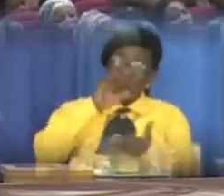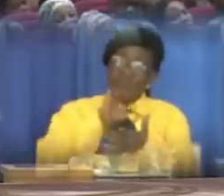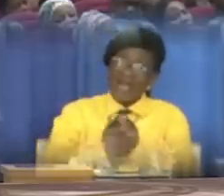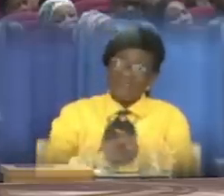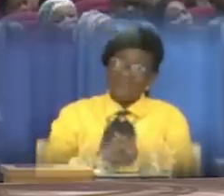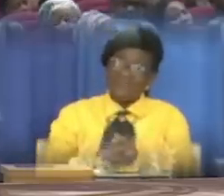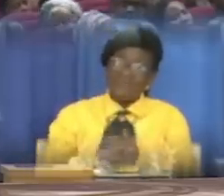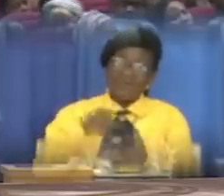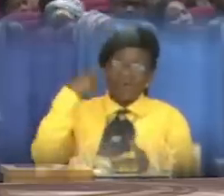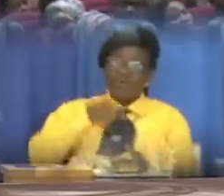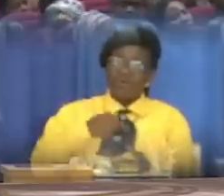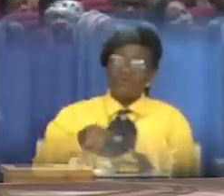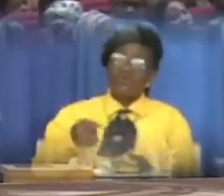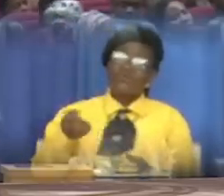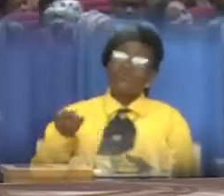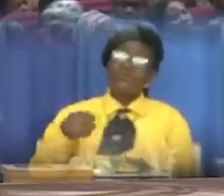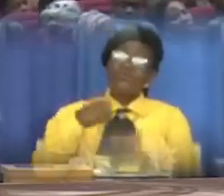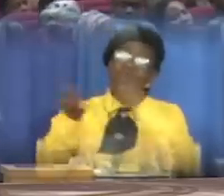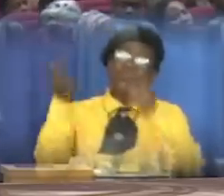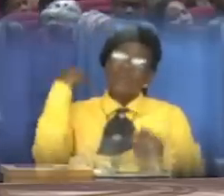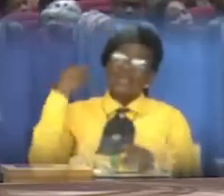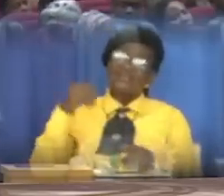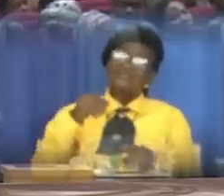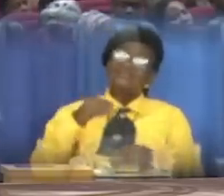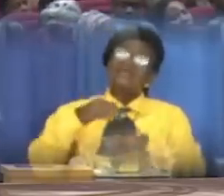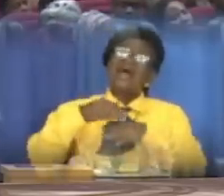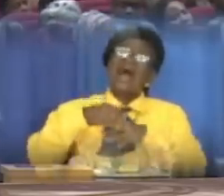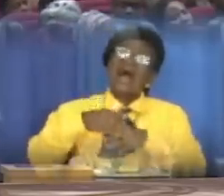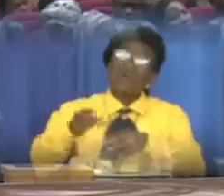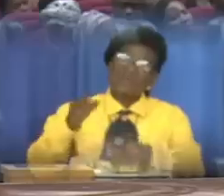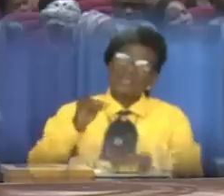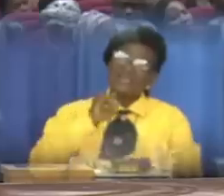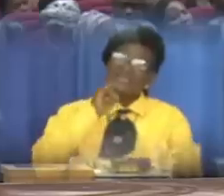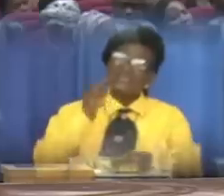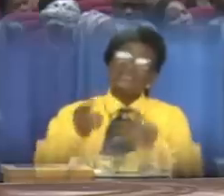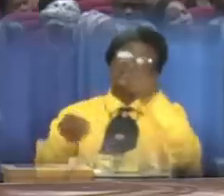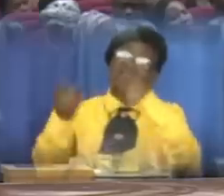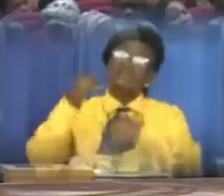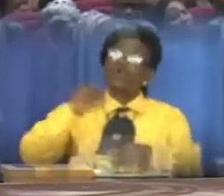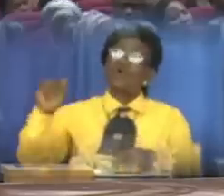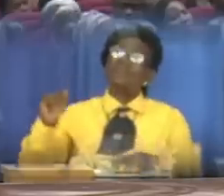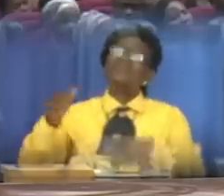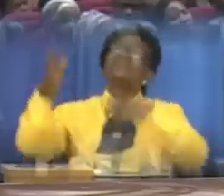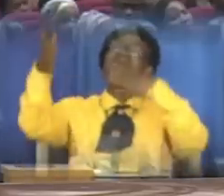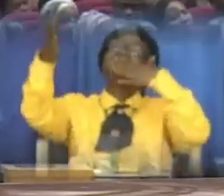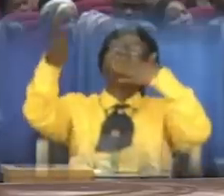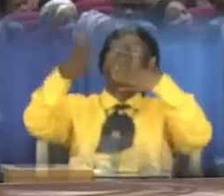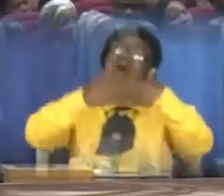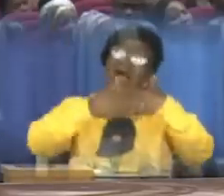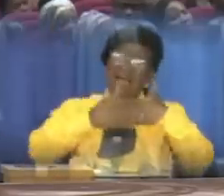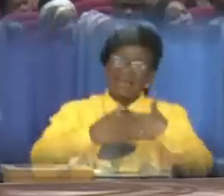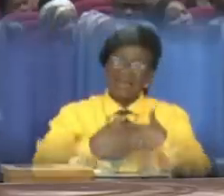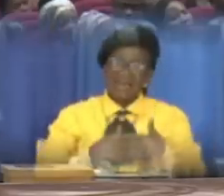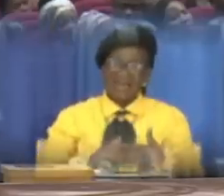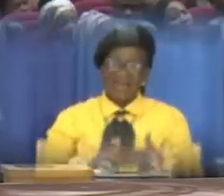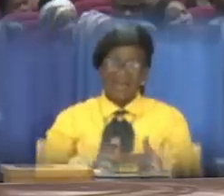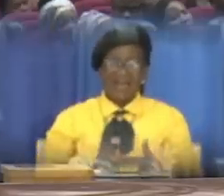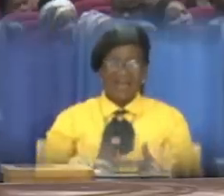30 minutes. By now he was sweating. He was...